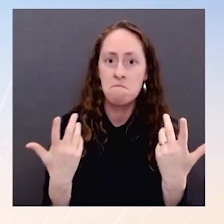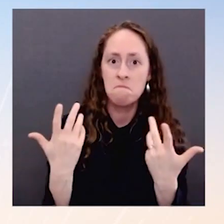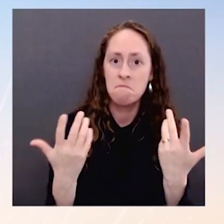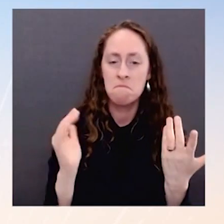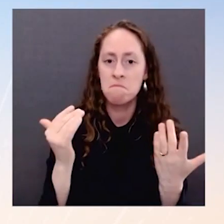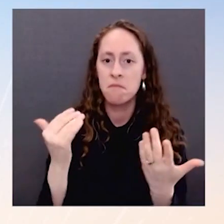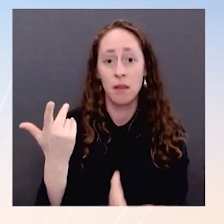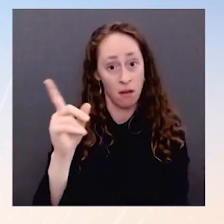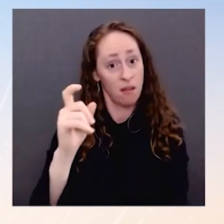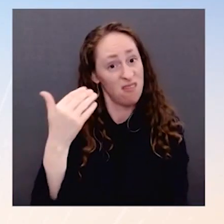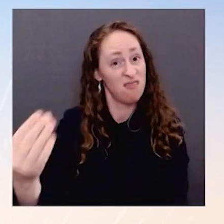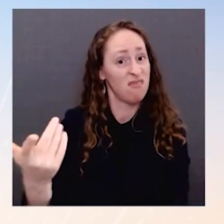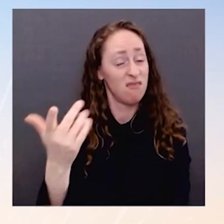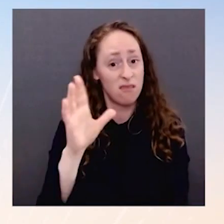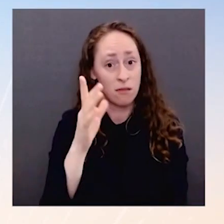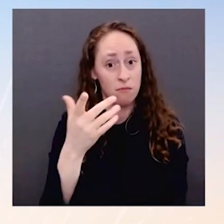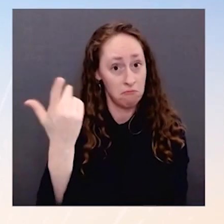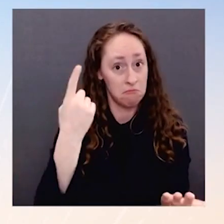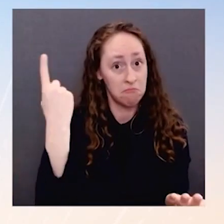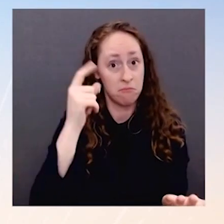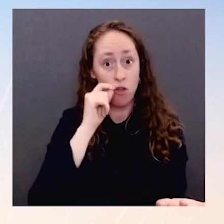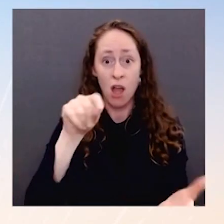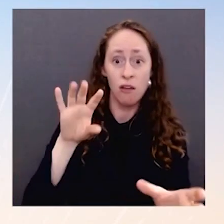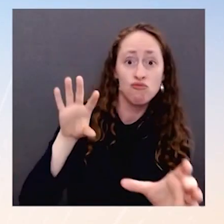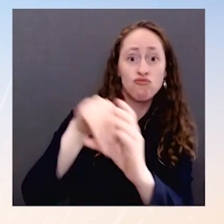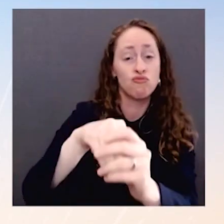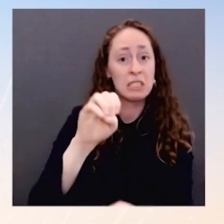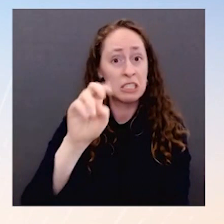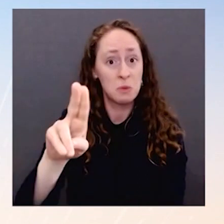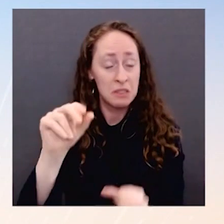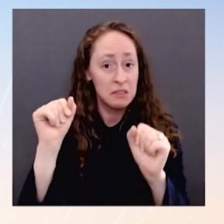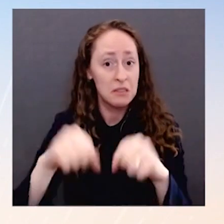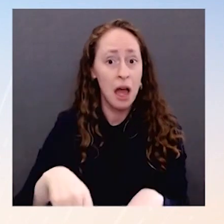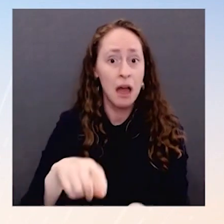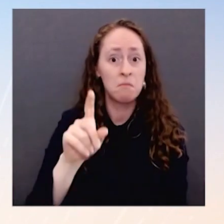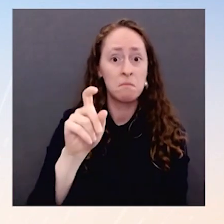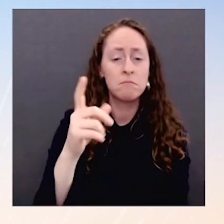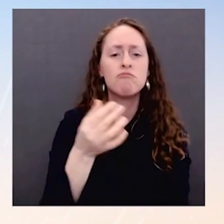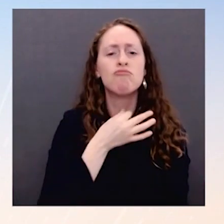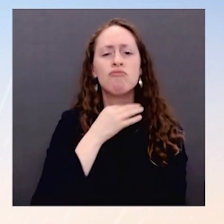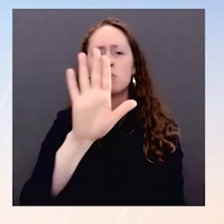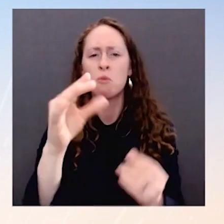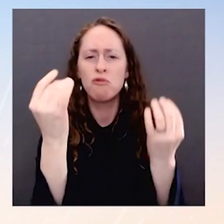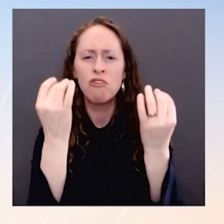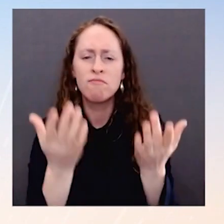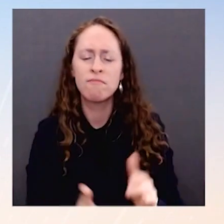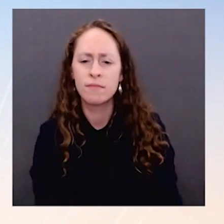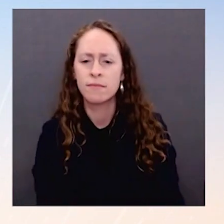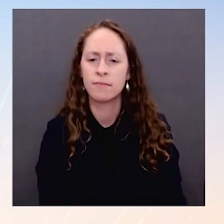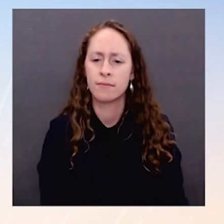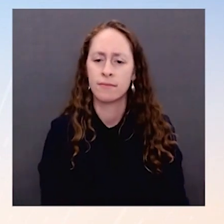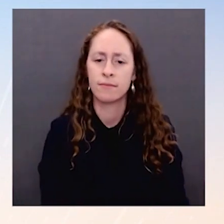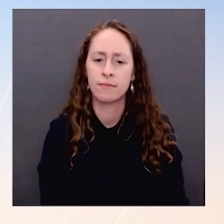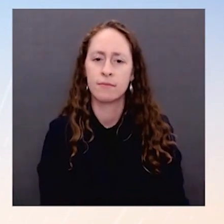What is the U.S. Position on Ukraine joining the EU? It's up to the European Union. We're not a member of the European Union, as you